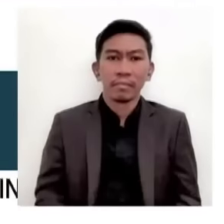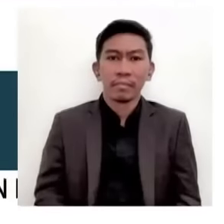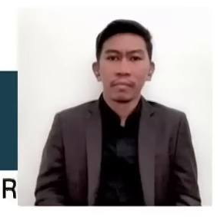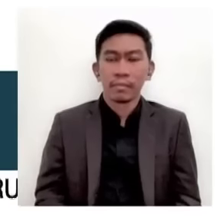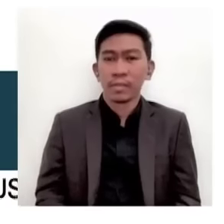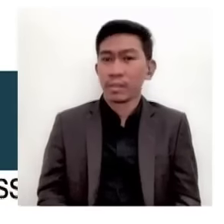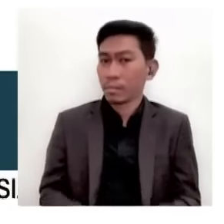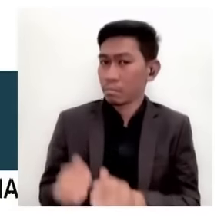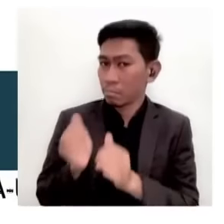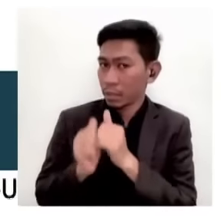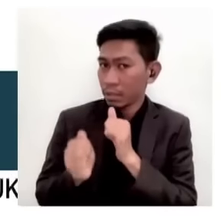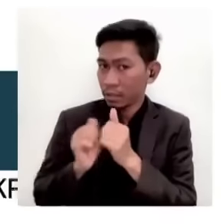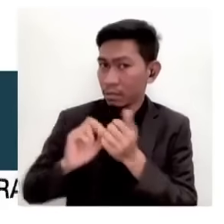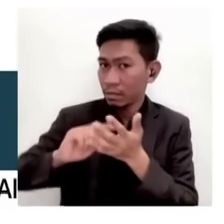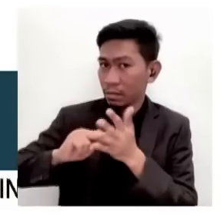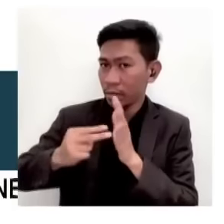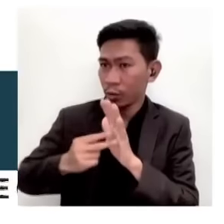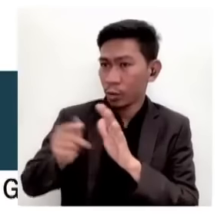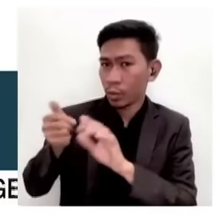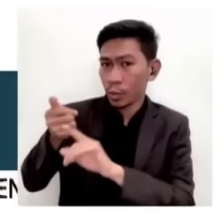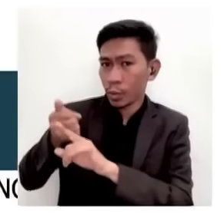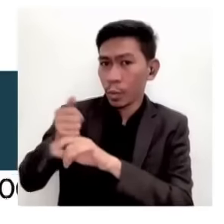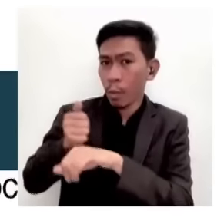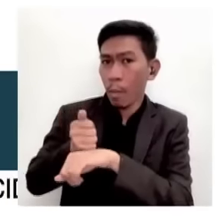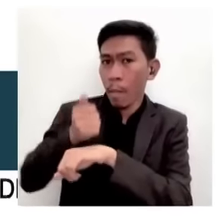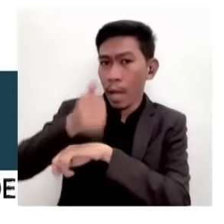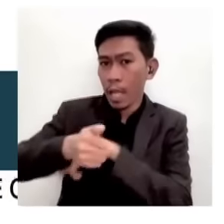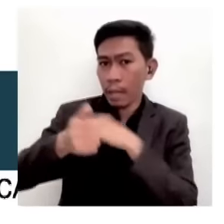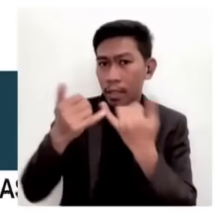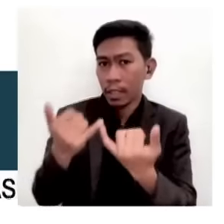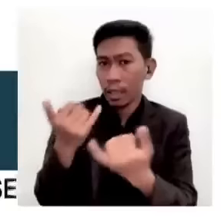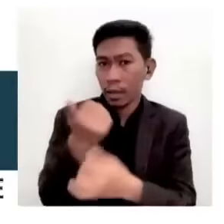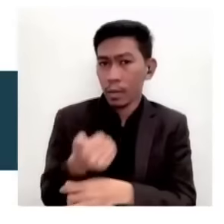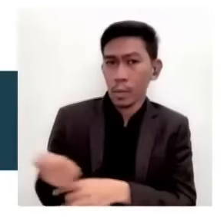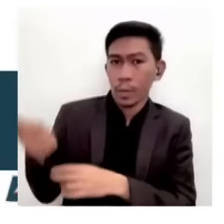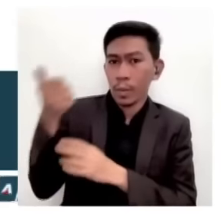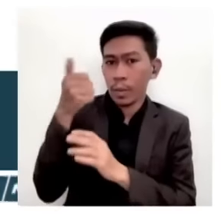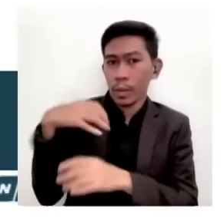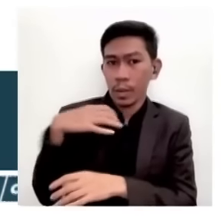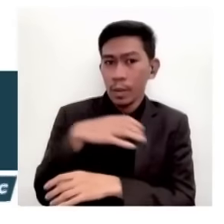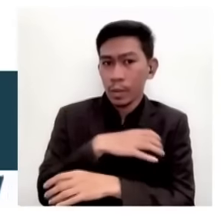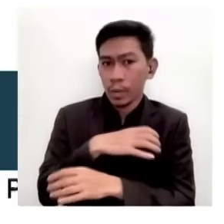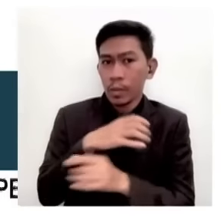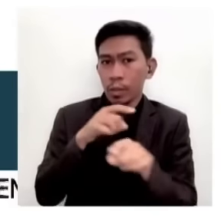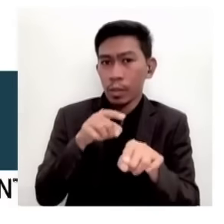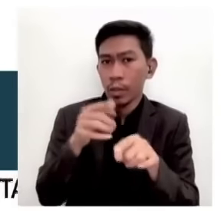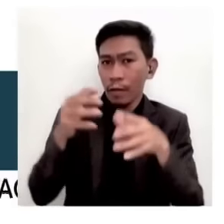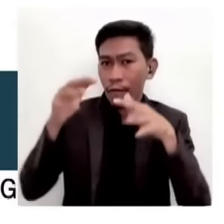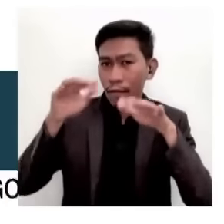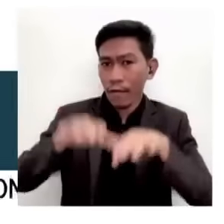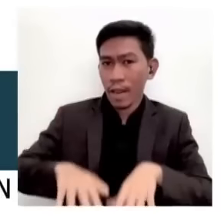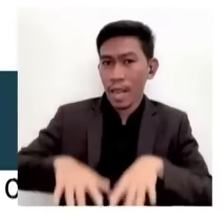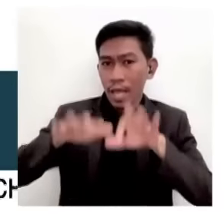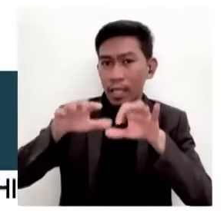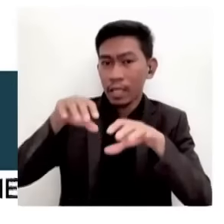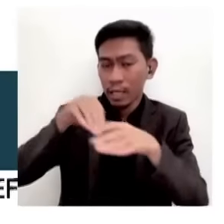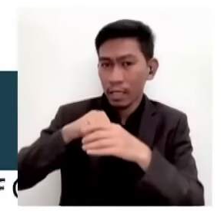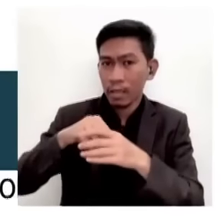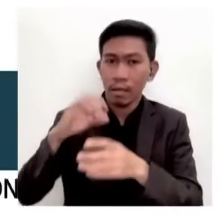blaming the current leadership of the House of Representatives for the flooding that's happening there in Mindanao as we